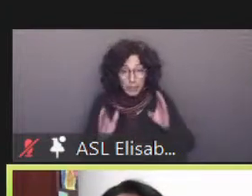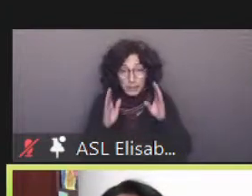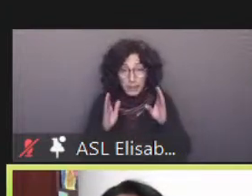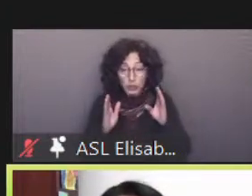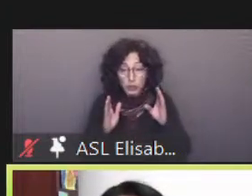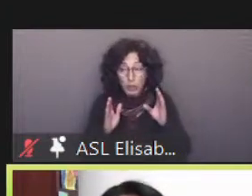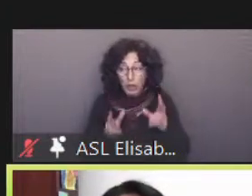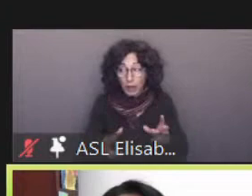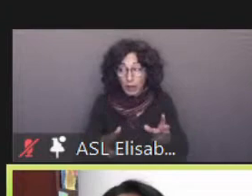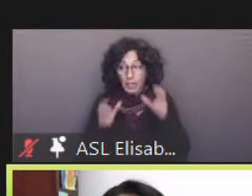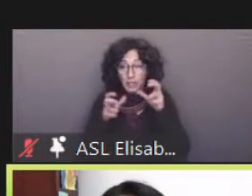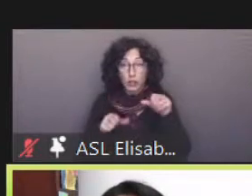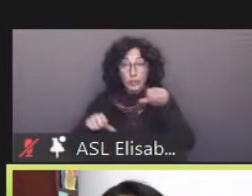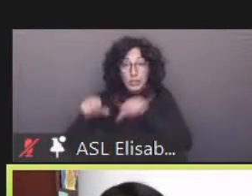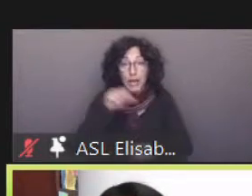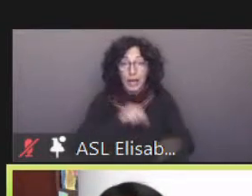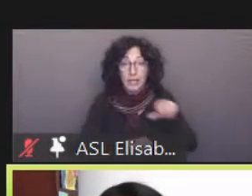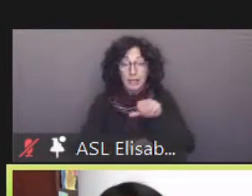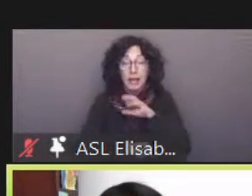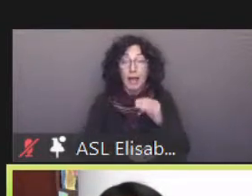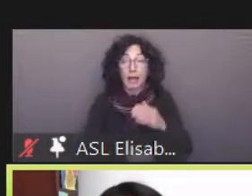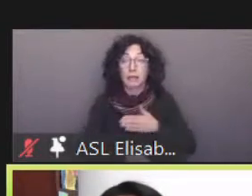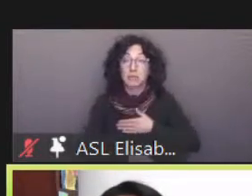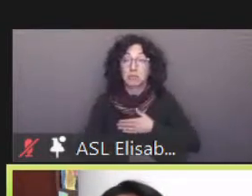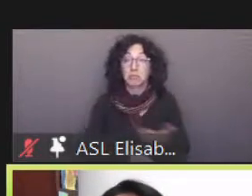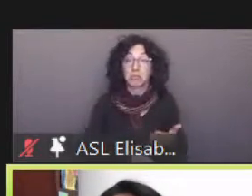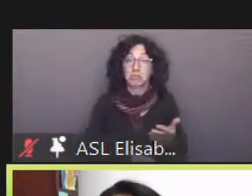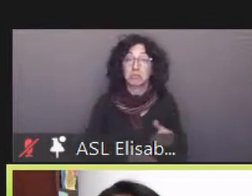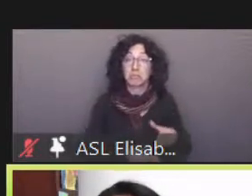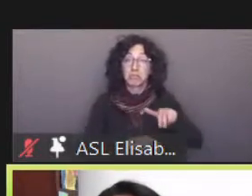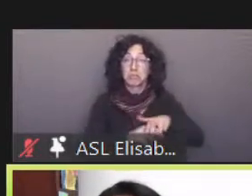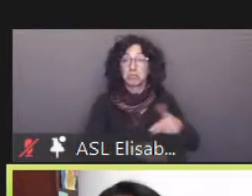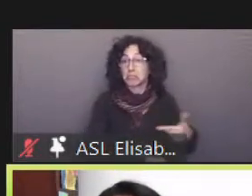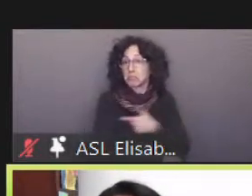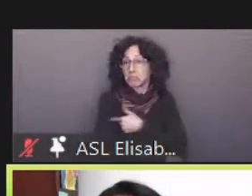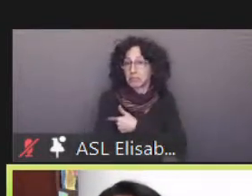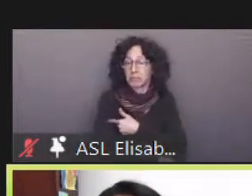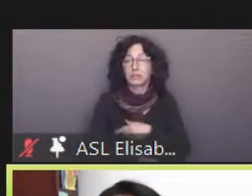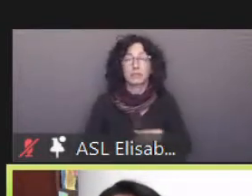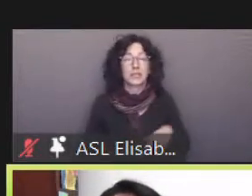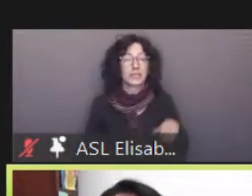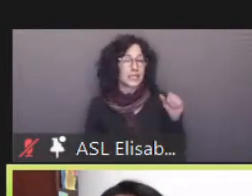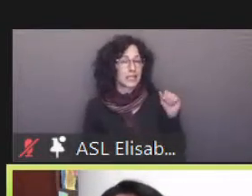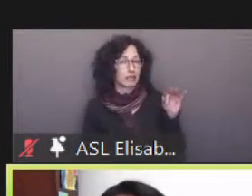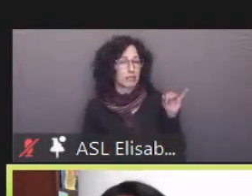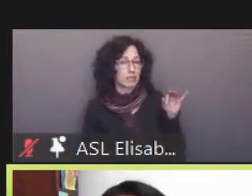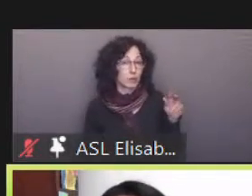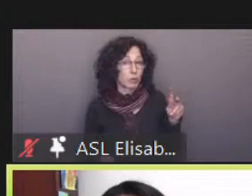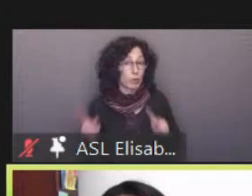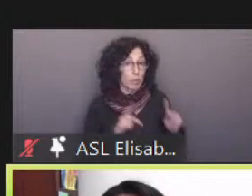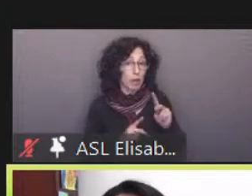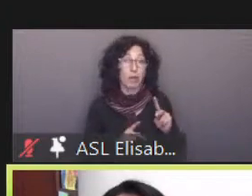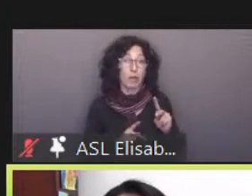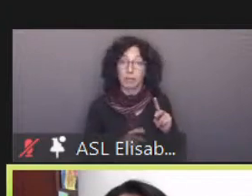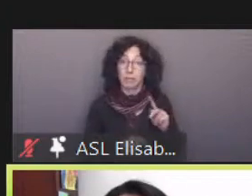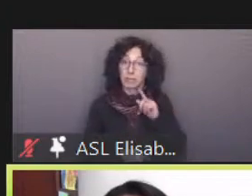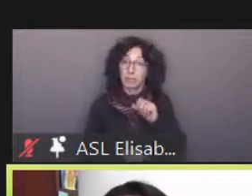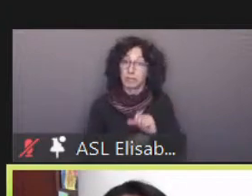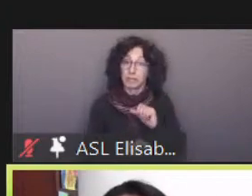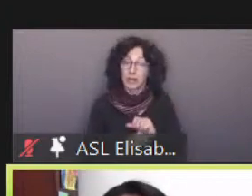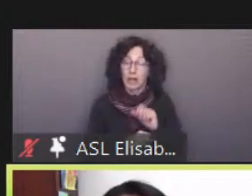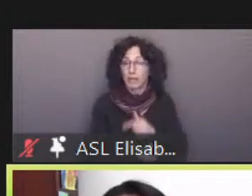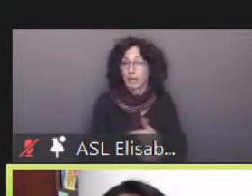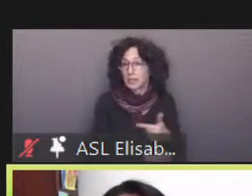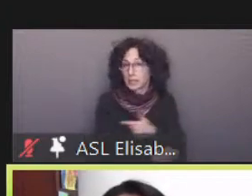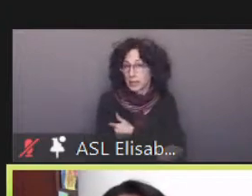have been willing to get vaccinated. San Francisco residents, in fact, have gotten vaccinated, have